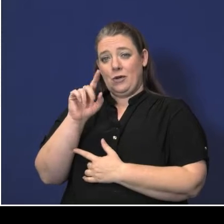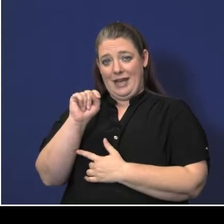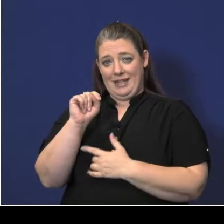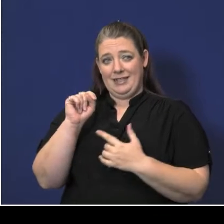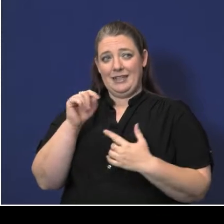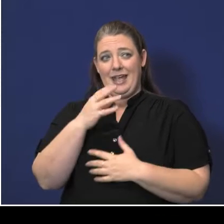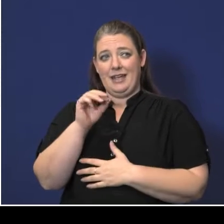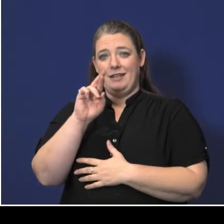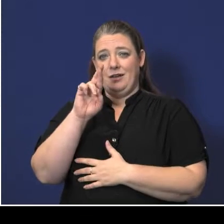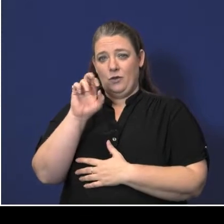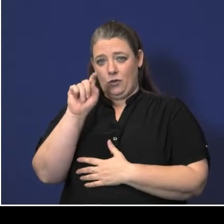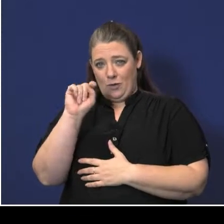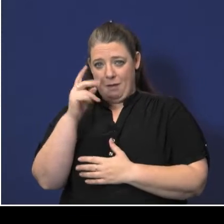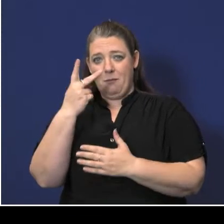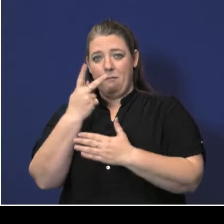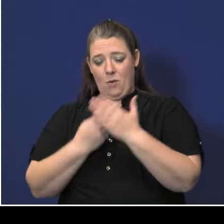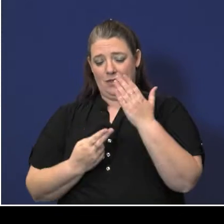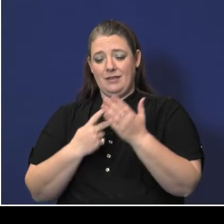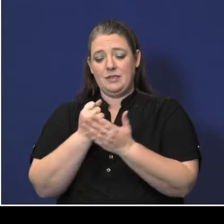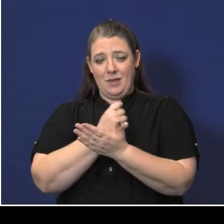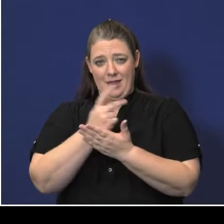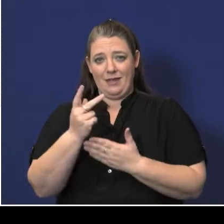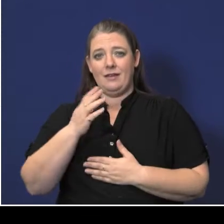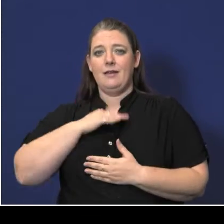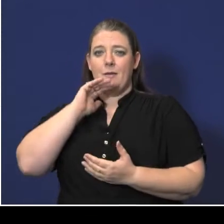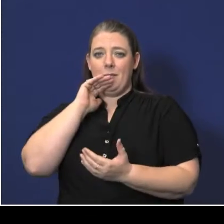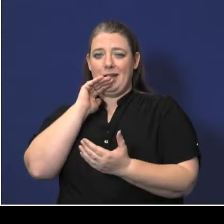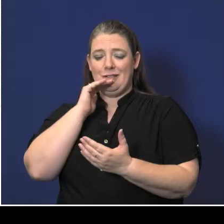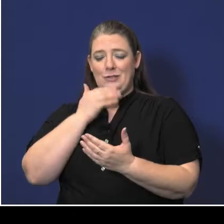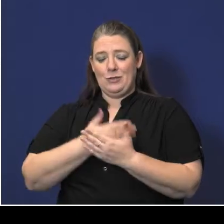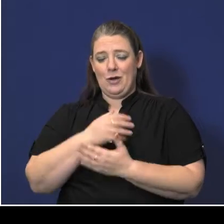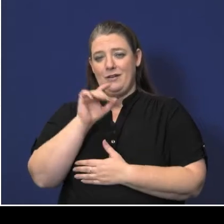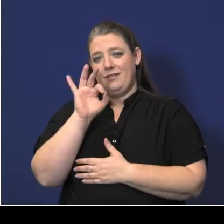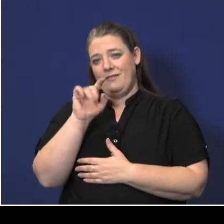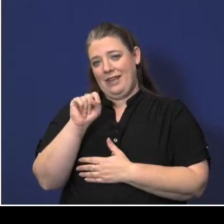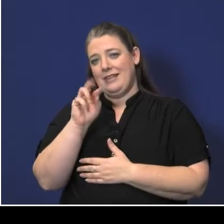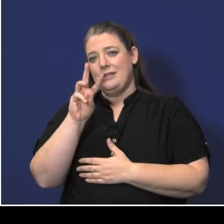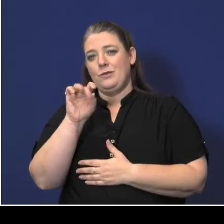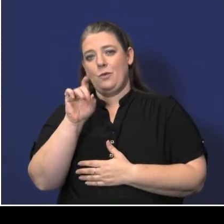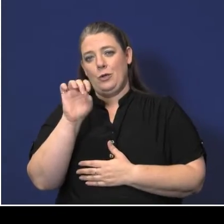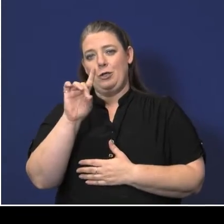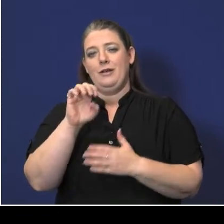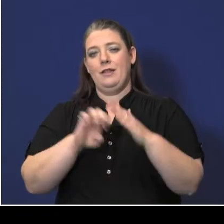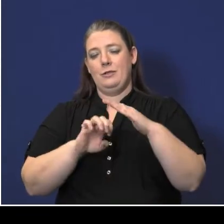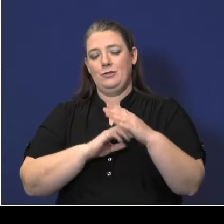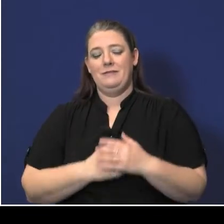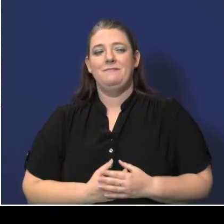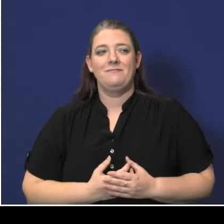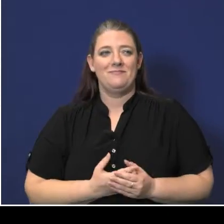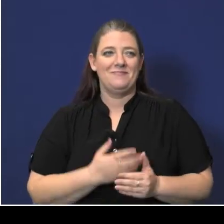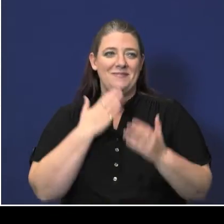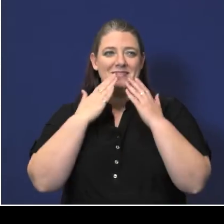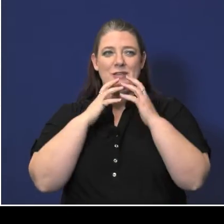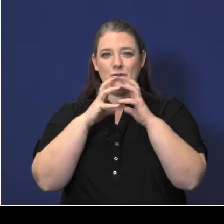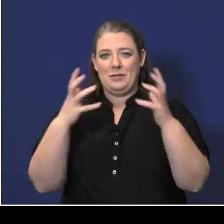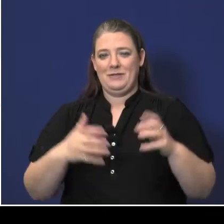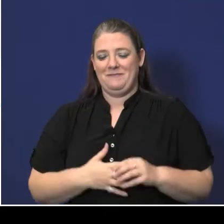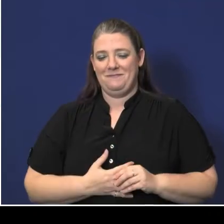attend Spillane. And then my daughter, Faith, she attends Woodard Elementary. All right, thank you very much.